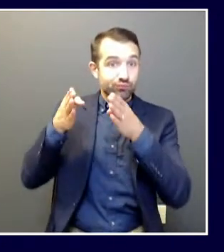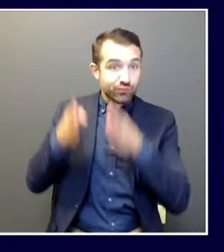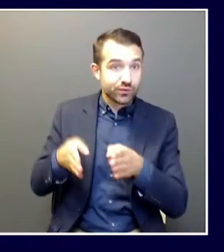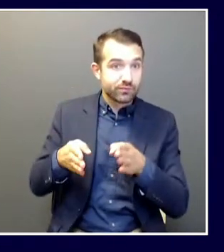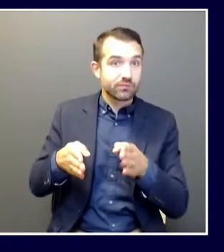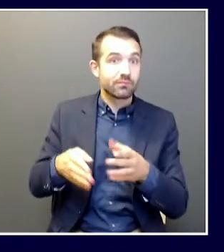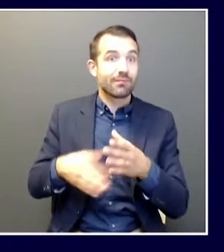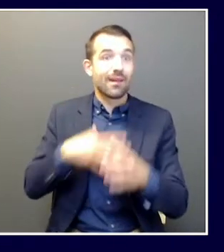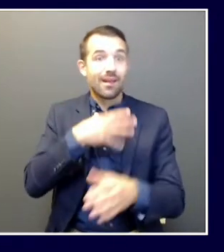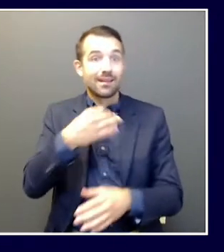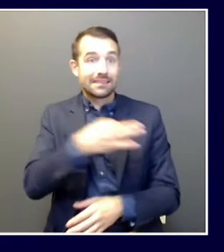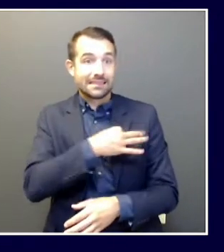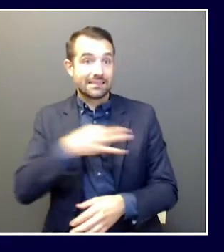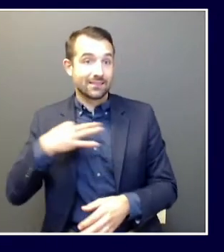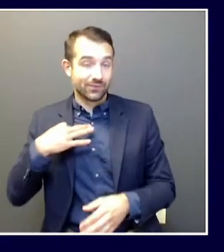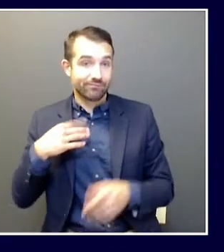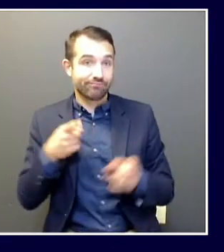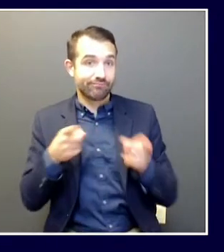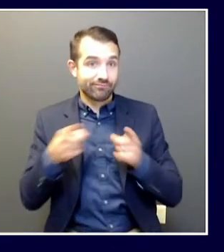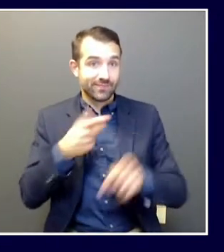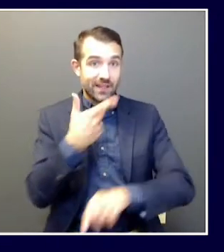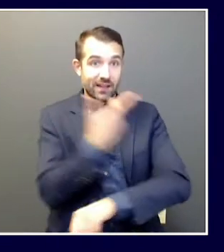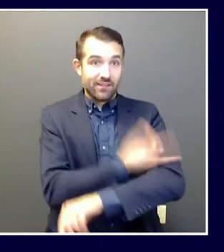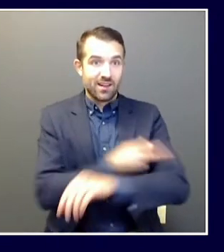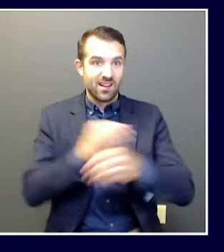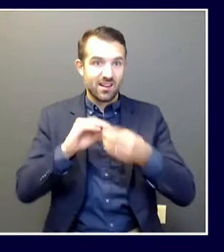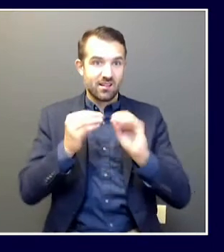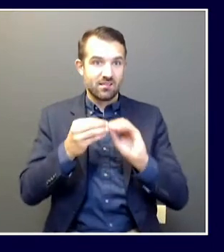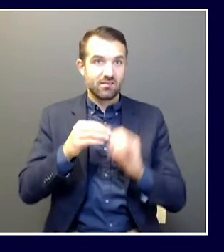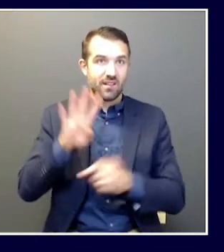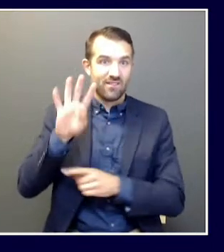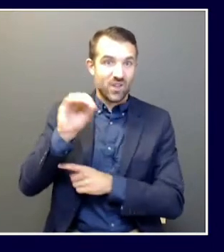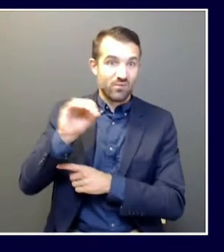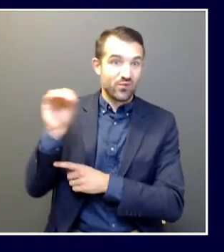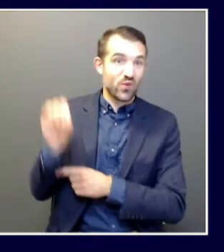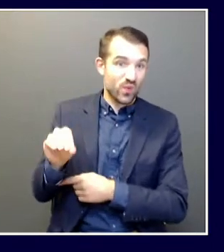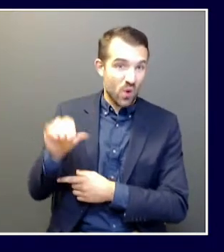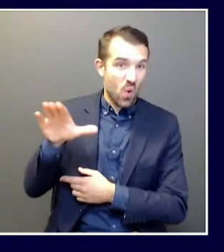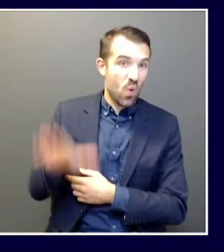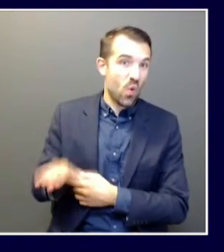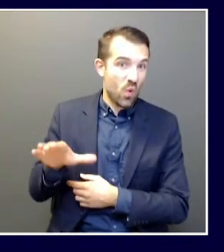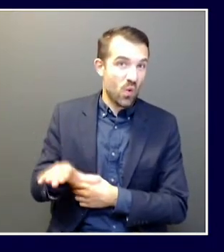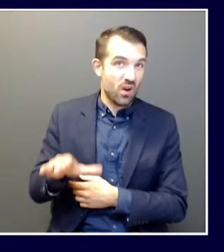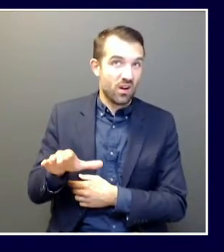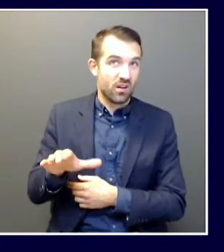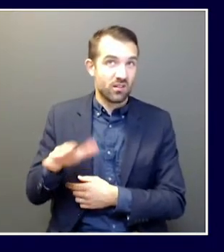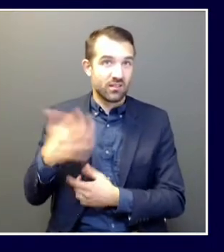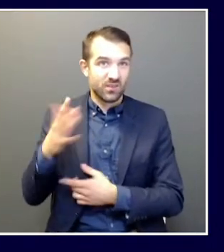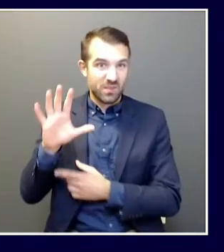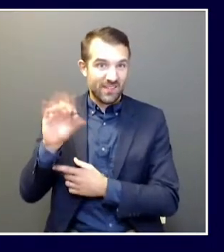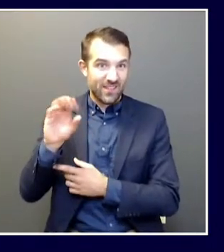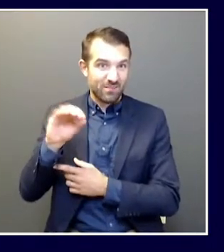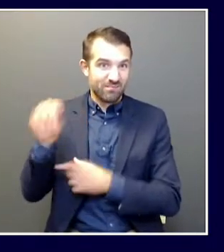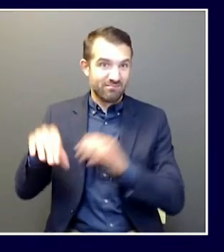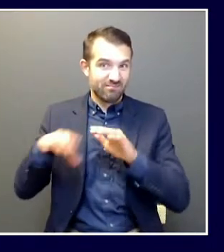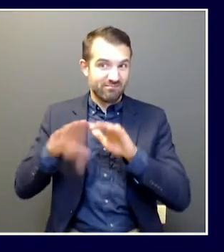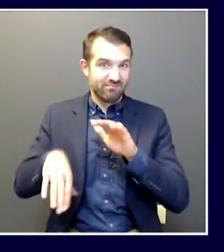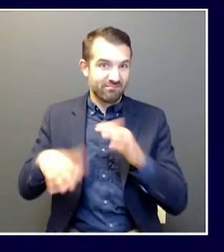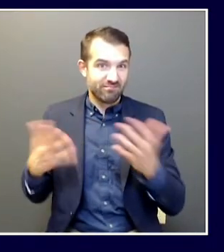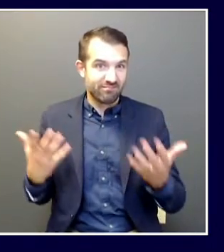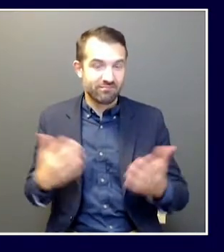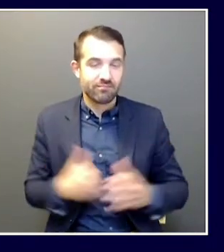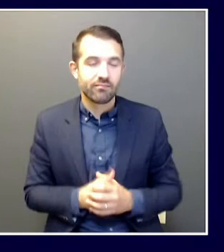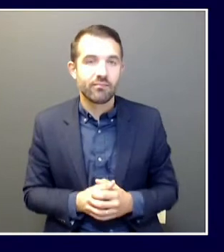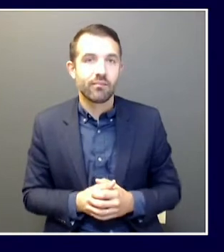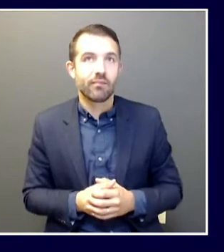the state and county average. Do you have a sense of what the reason for that disparity there might be? And have you seen similar disparities in